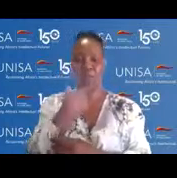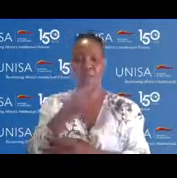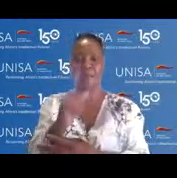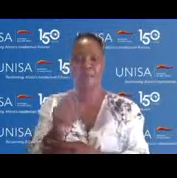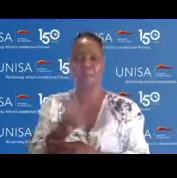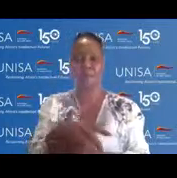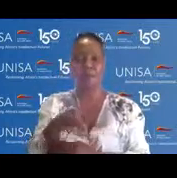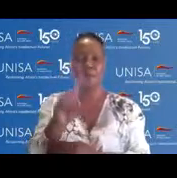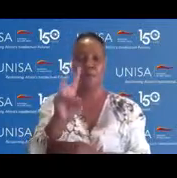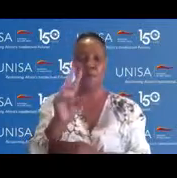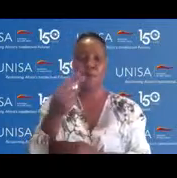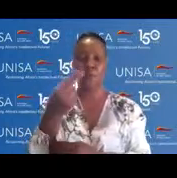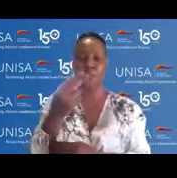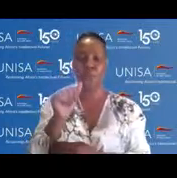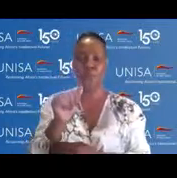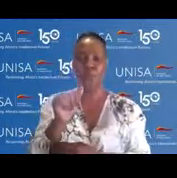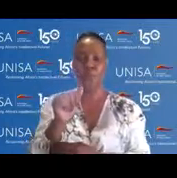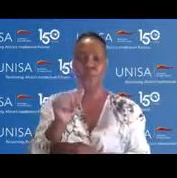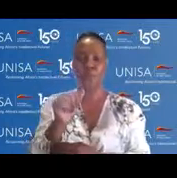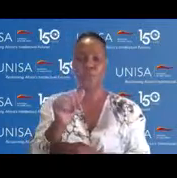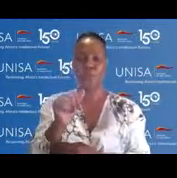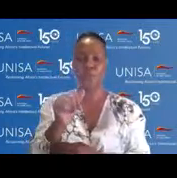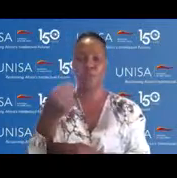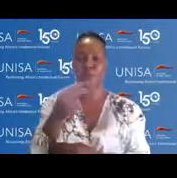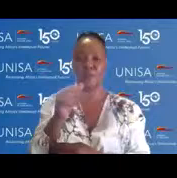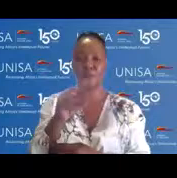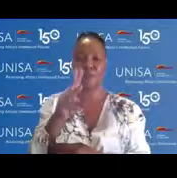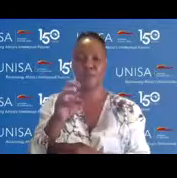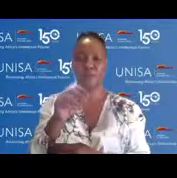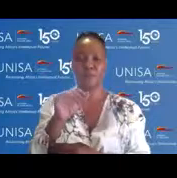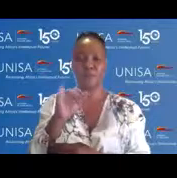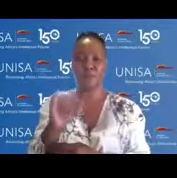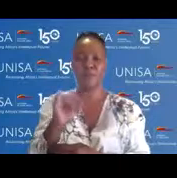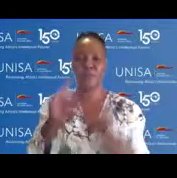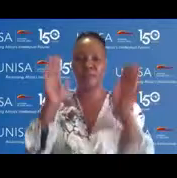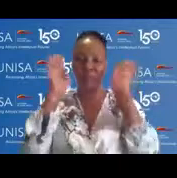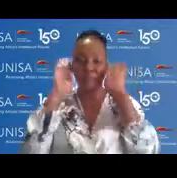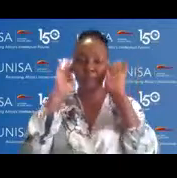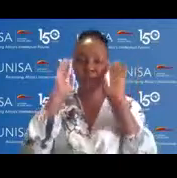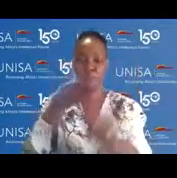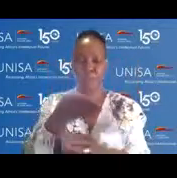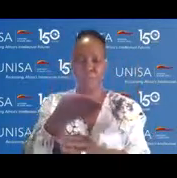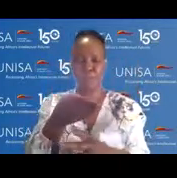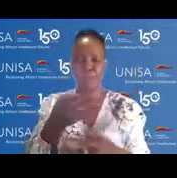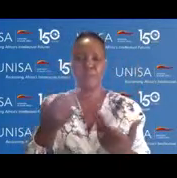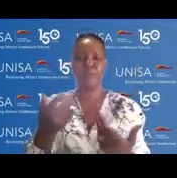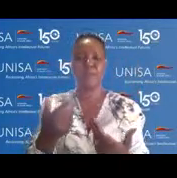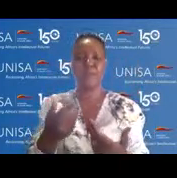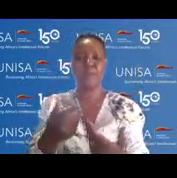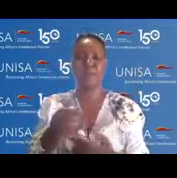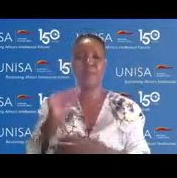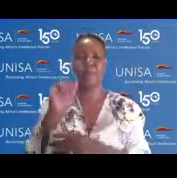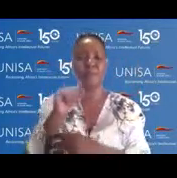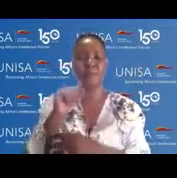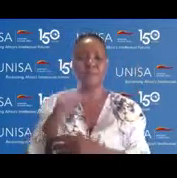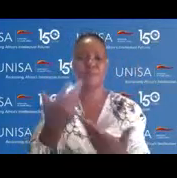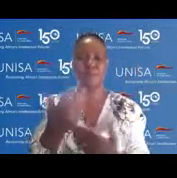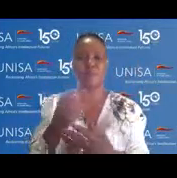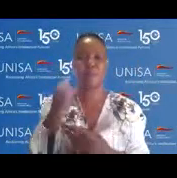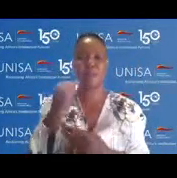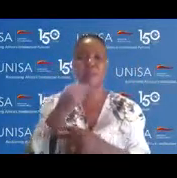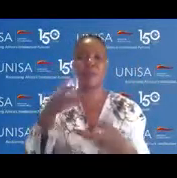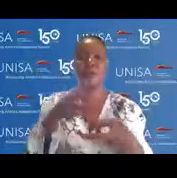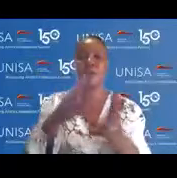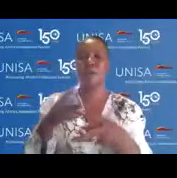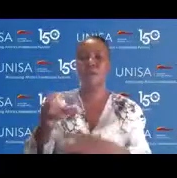app is that much. Facebook, there's a gig. So here's a nice way, guys, of actually seeing which of these apps